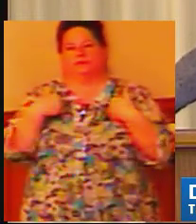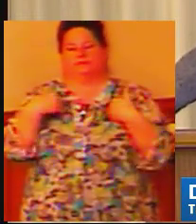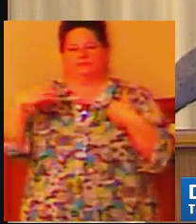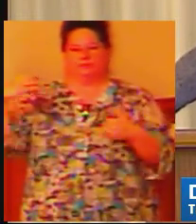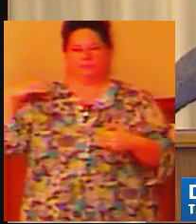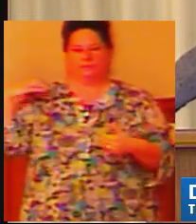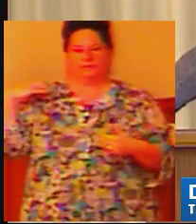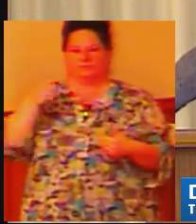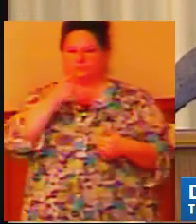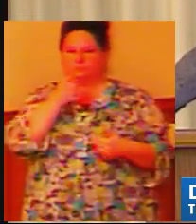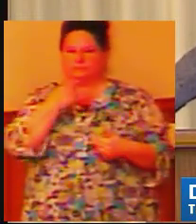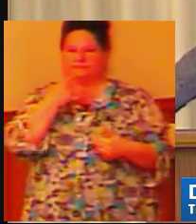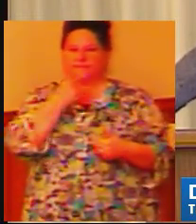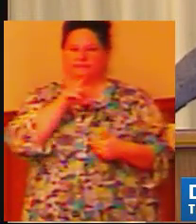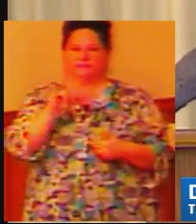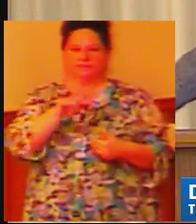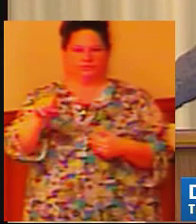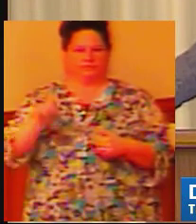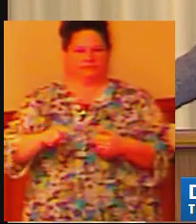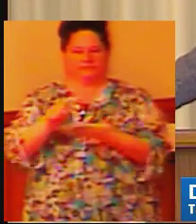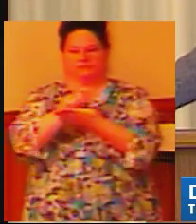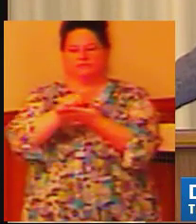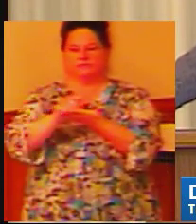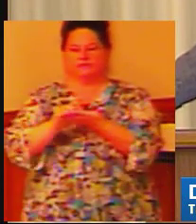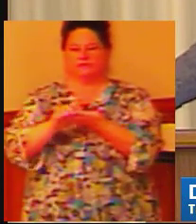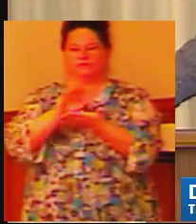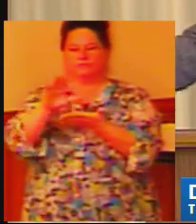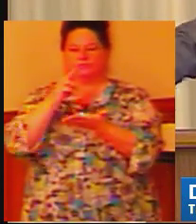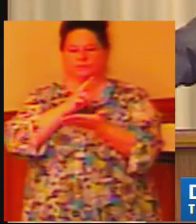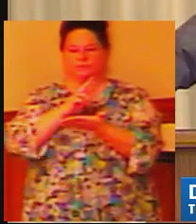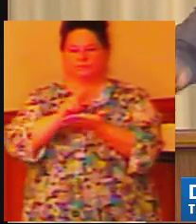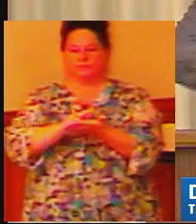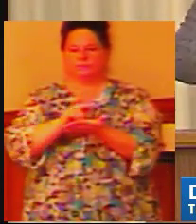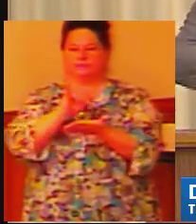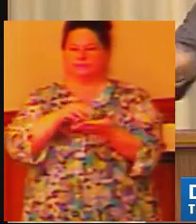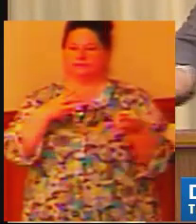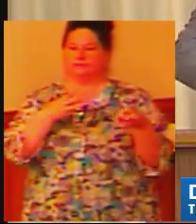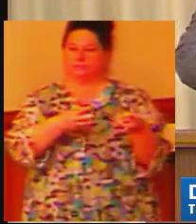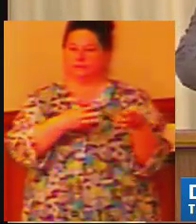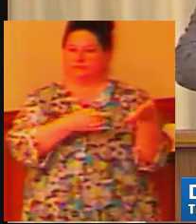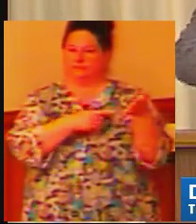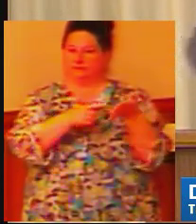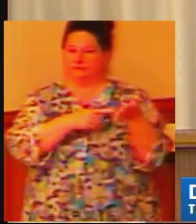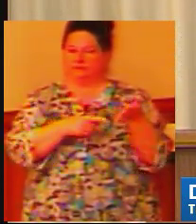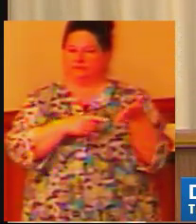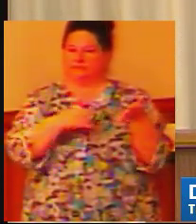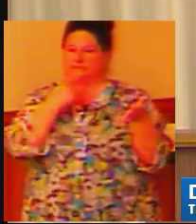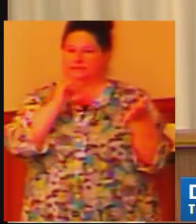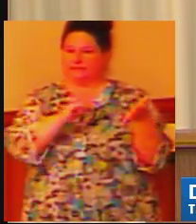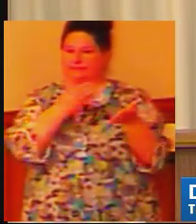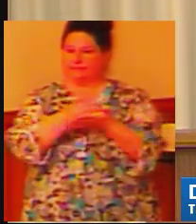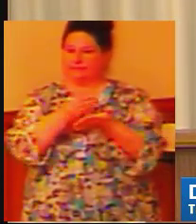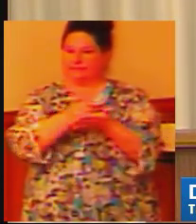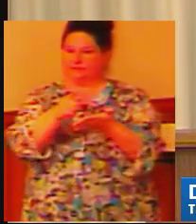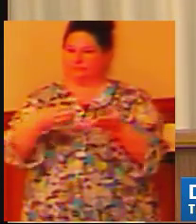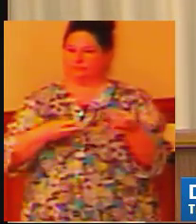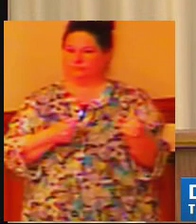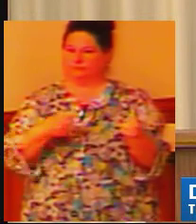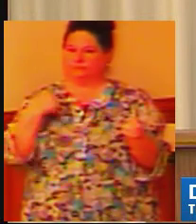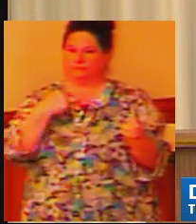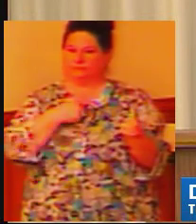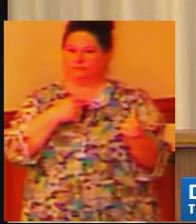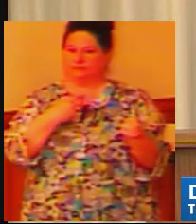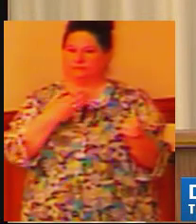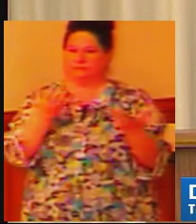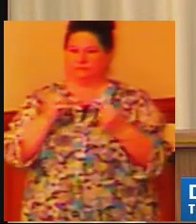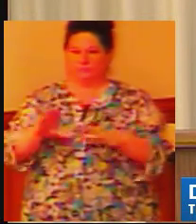boss who says that you need to fill out your reports this way. You need to fill out your reports and say, this money that you spent, we don't want the other